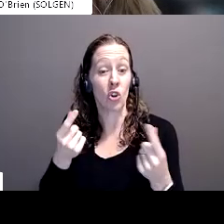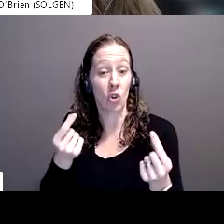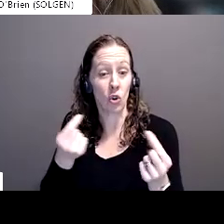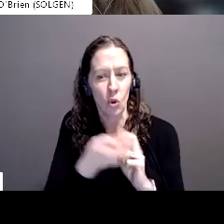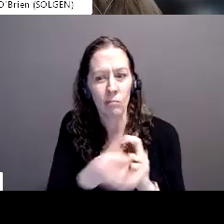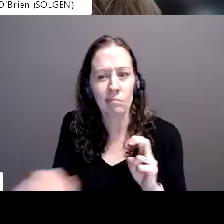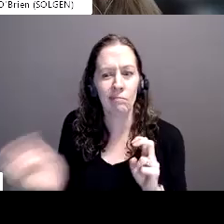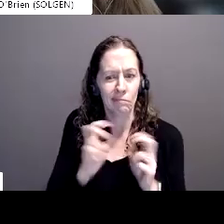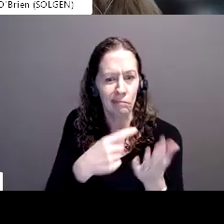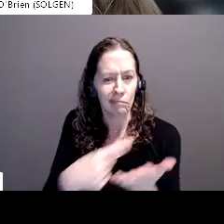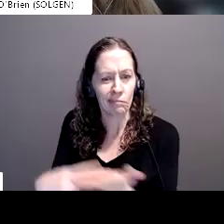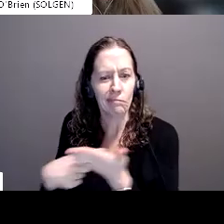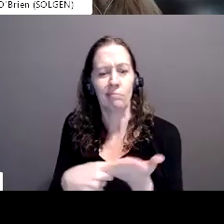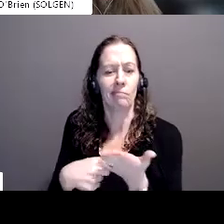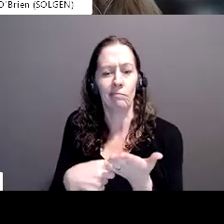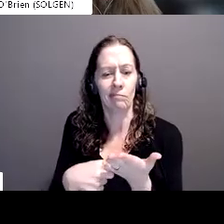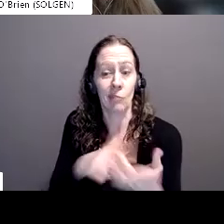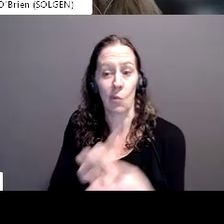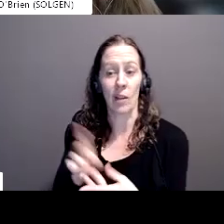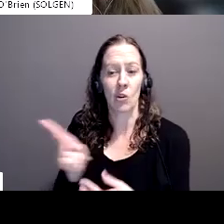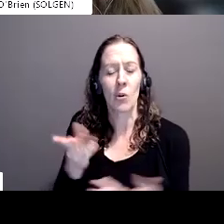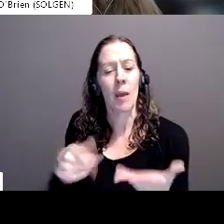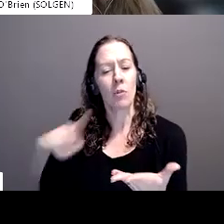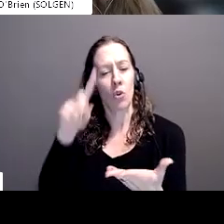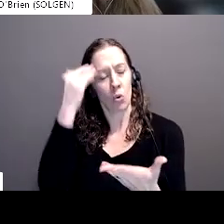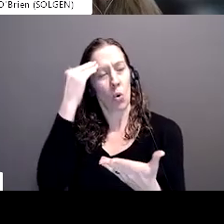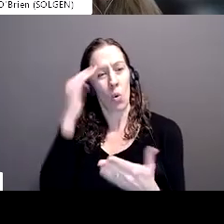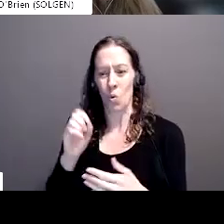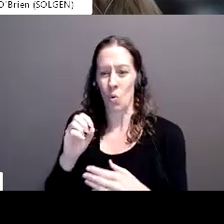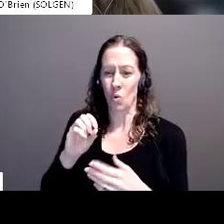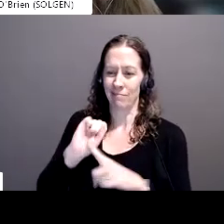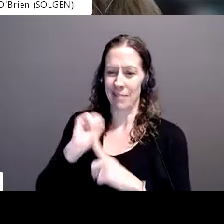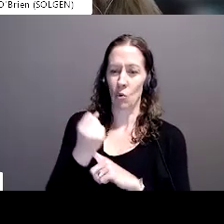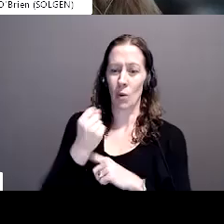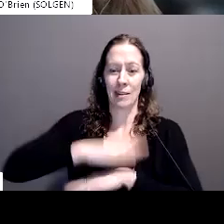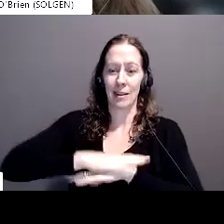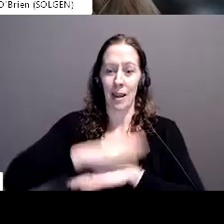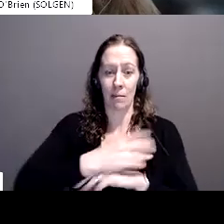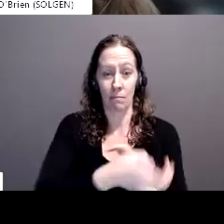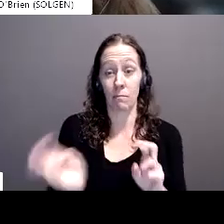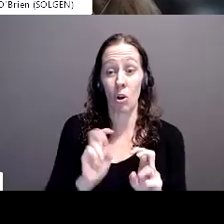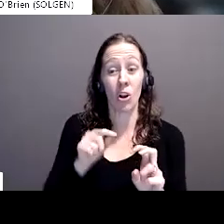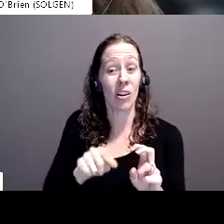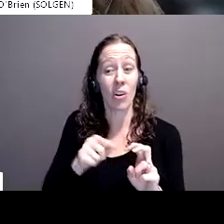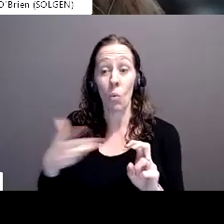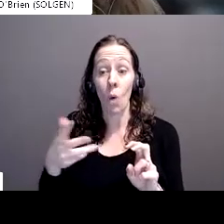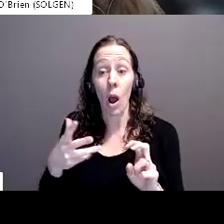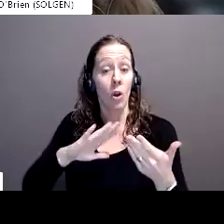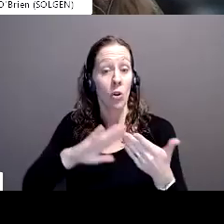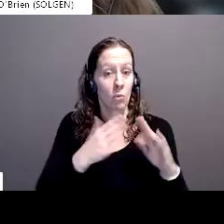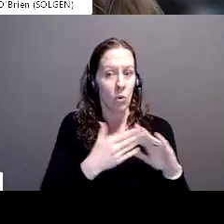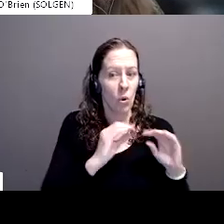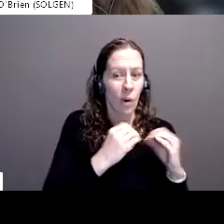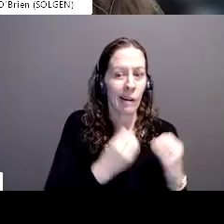Now, many of you may be familiar with situation tables, but essentially they are meetings attended by various community